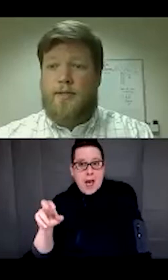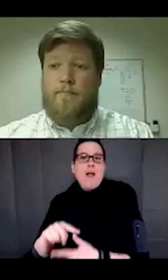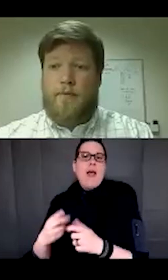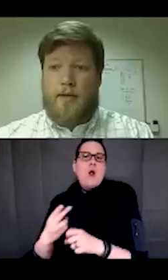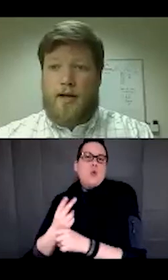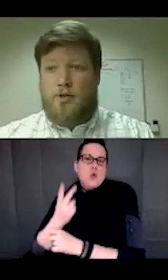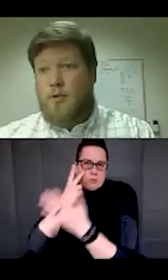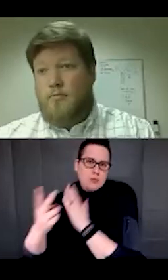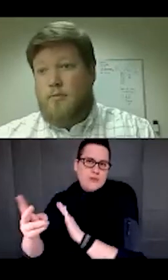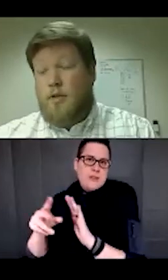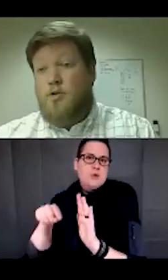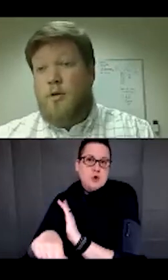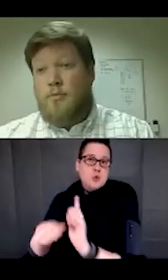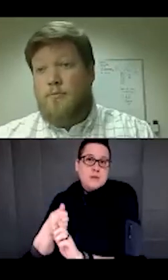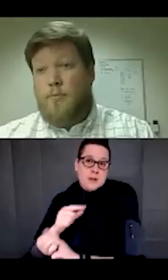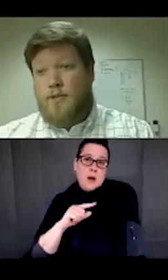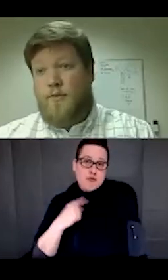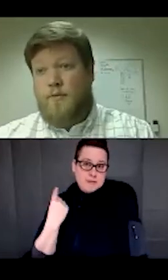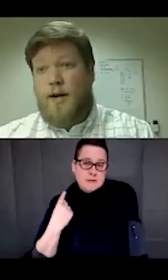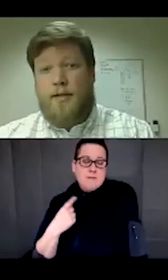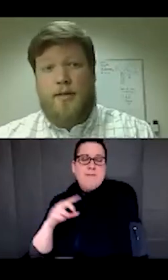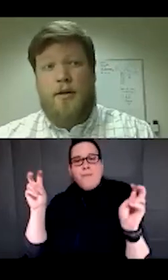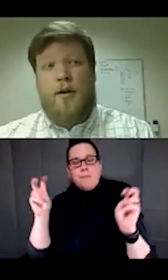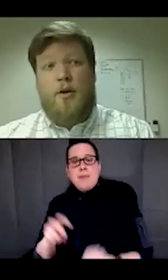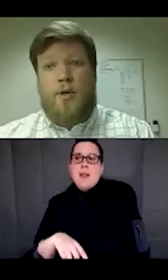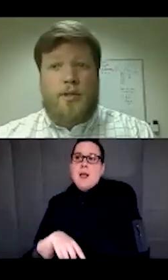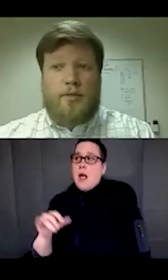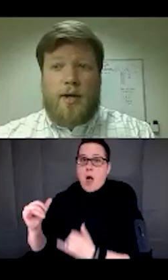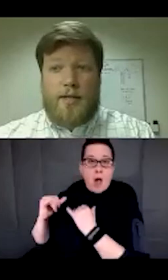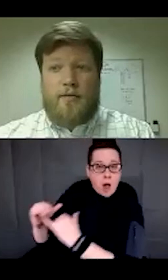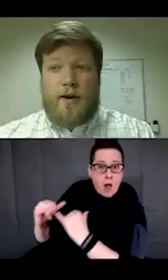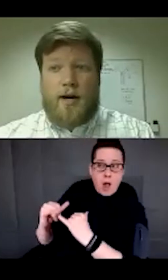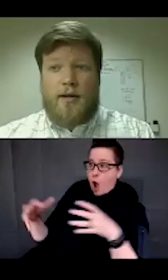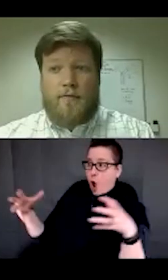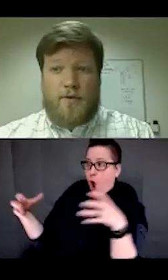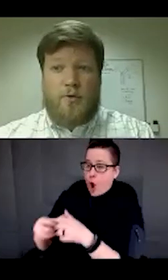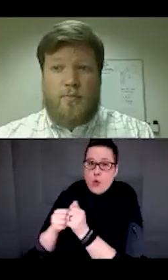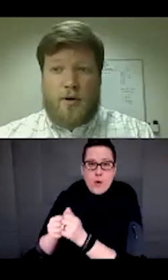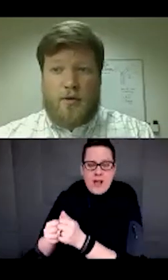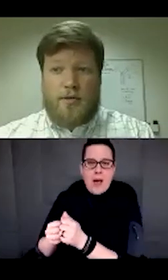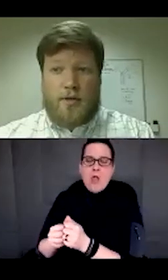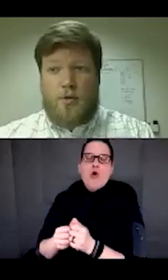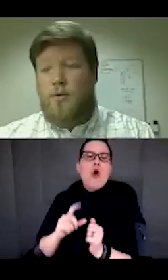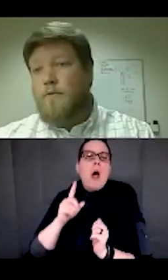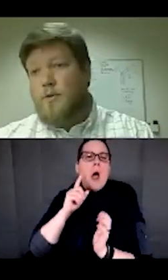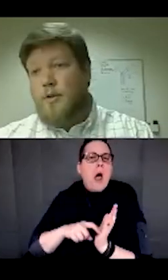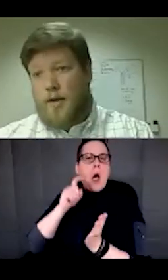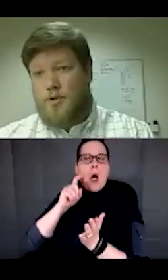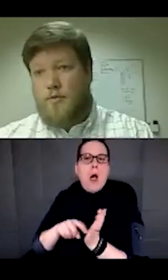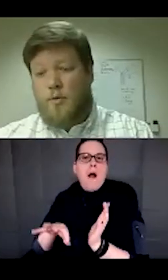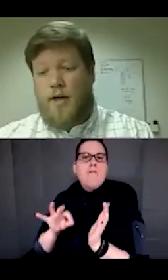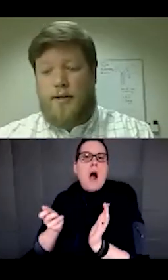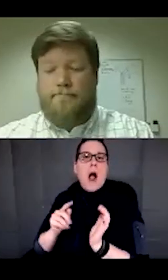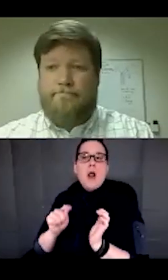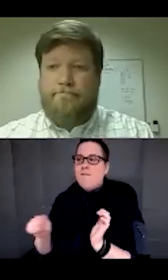risk. In short, if birds of a feather flock together, we only need to identify a few birds in order to infer the location